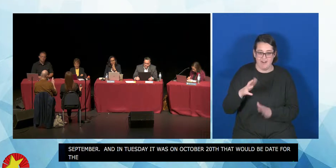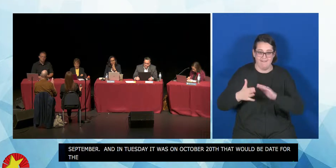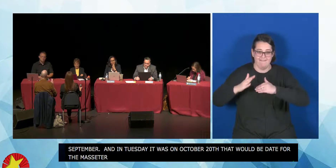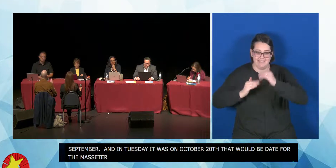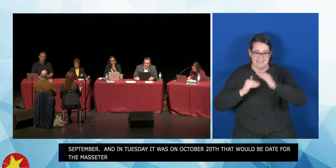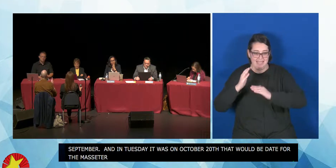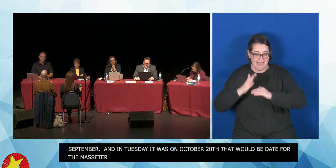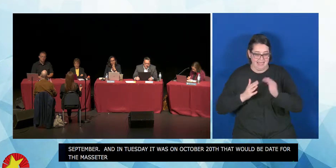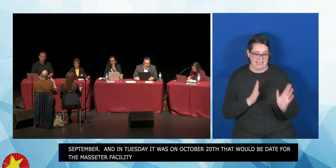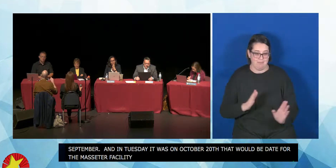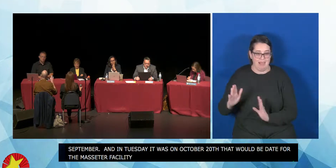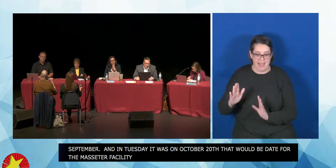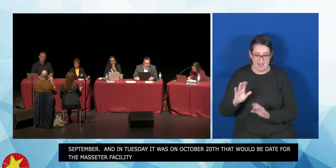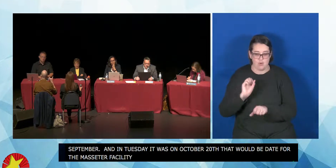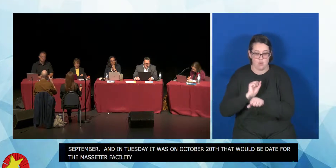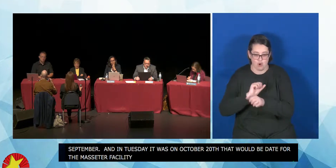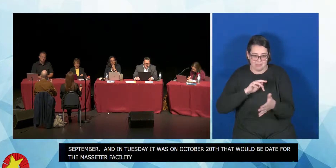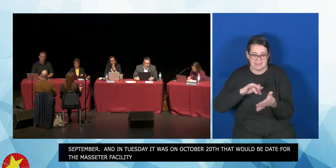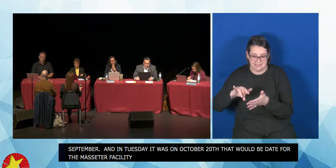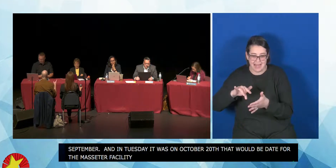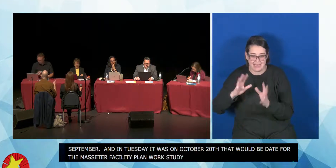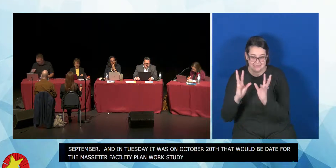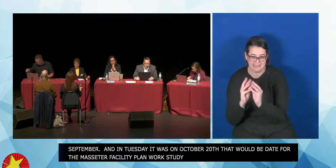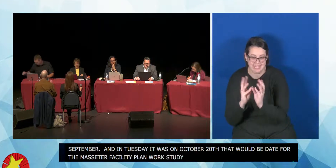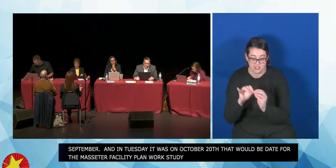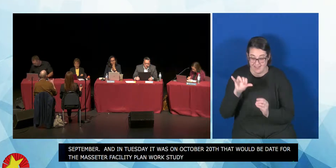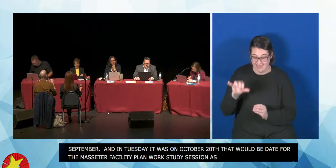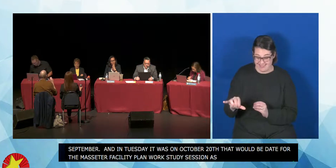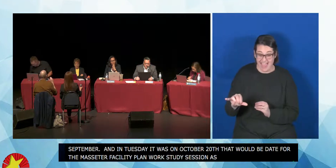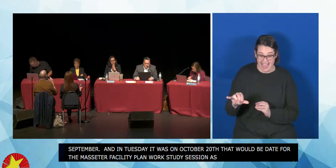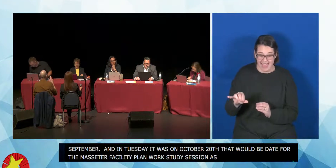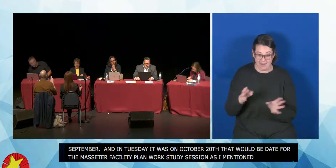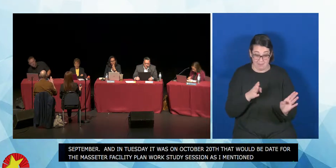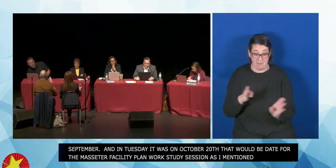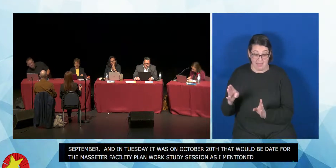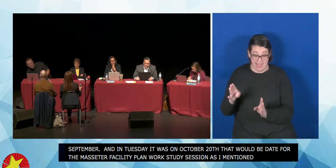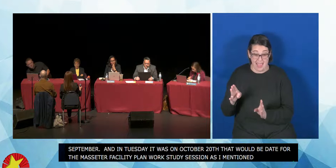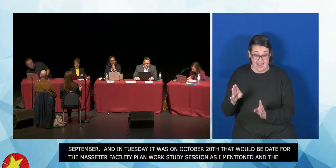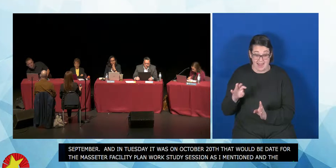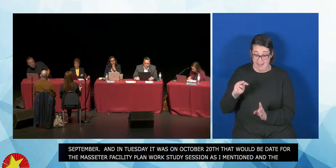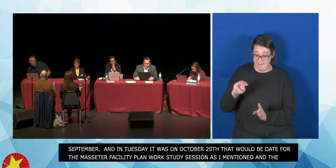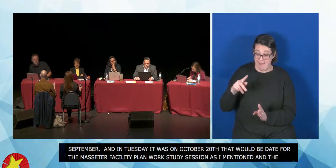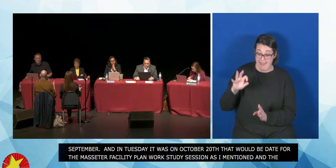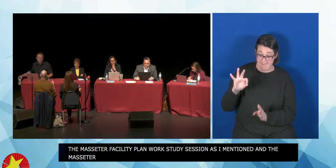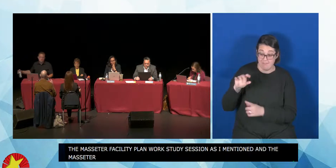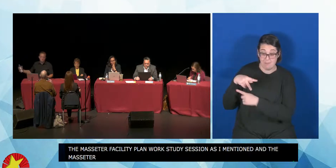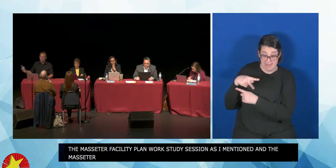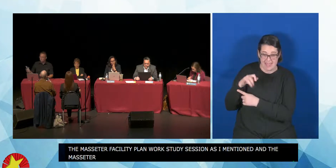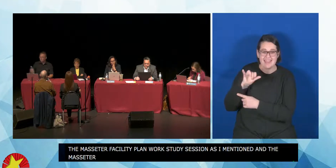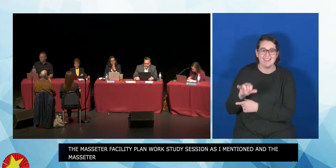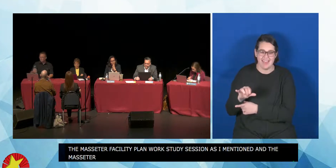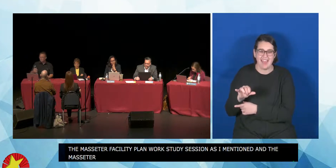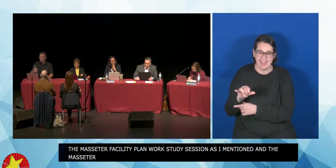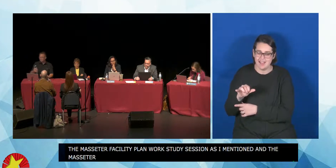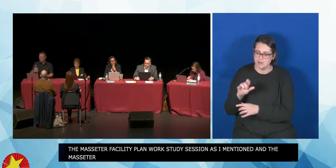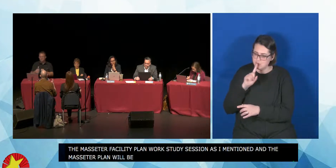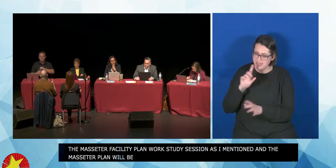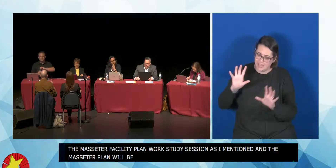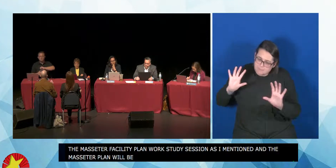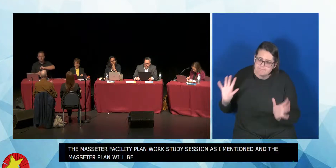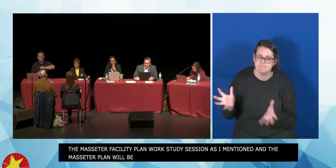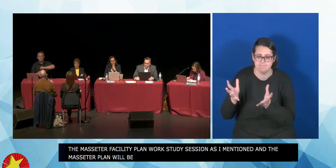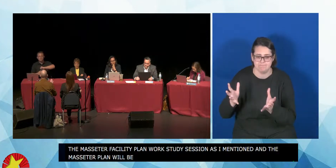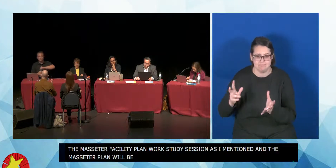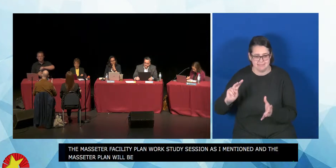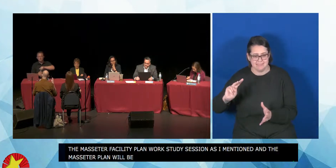session, as I mentioned. The master facility plan is going to be a big push for the second half of the year and